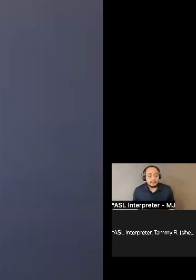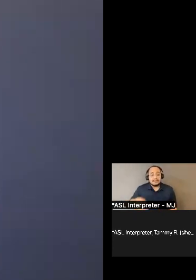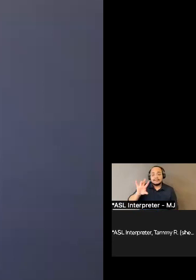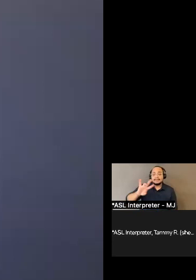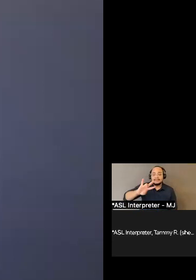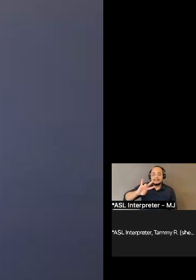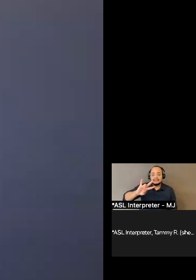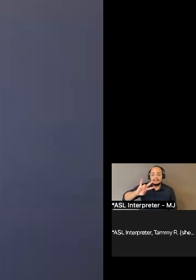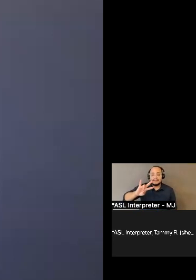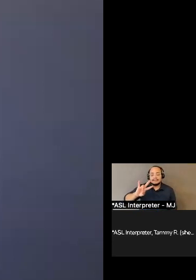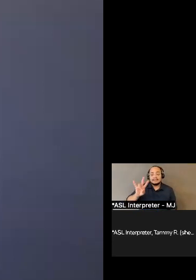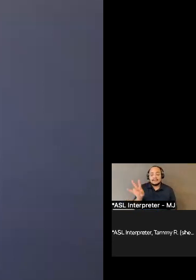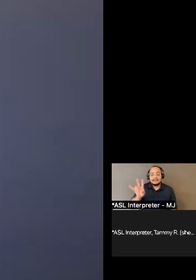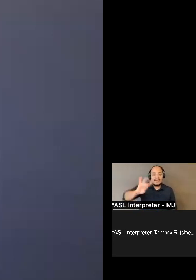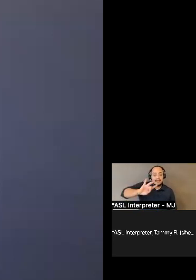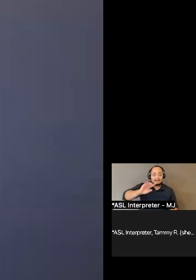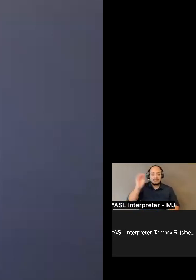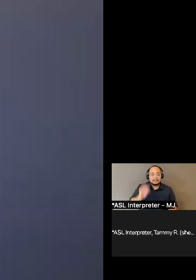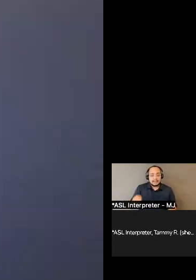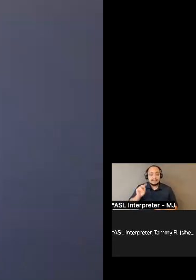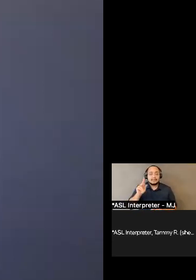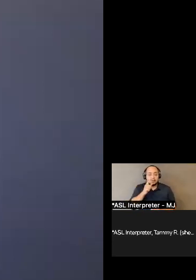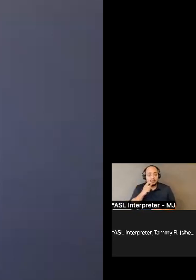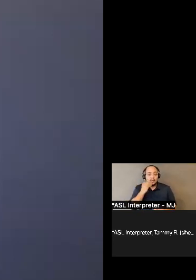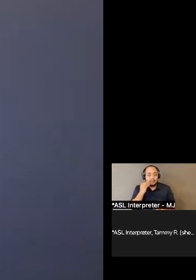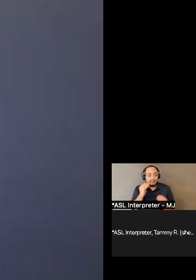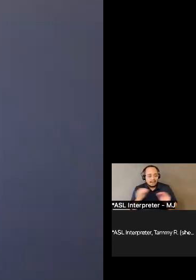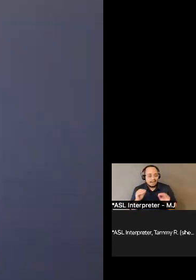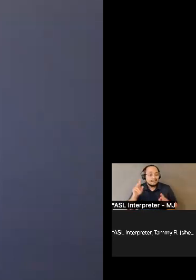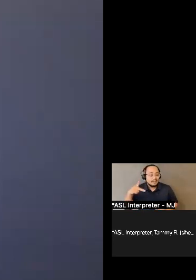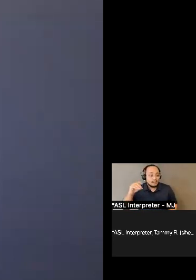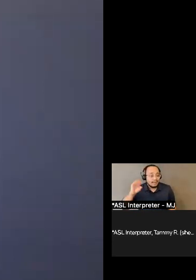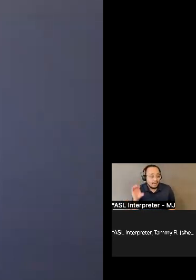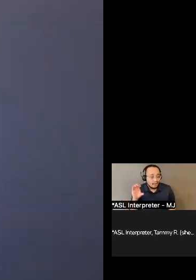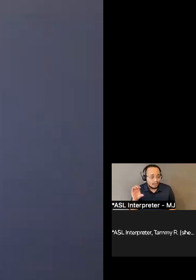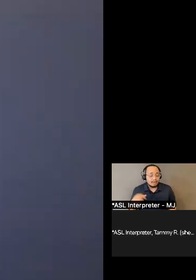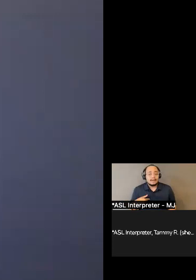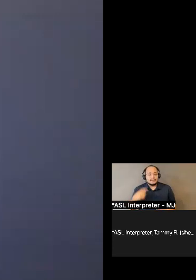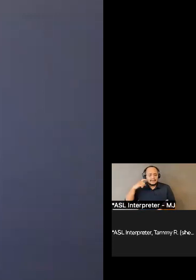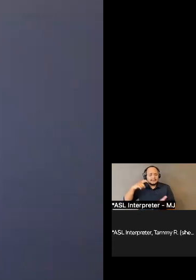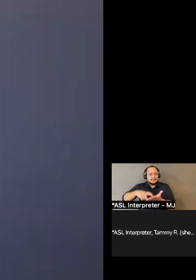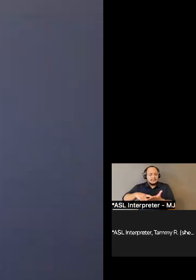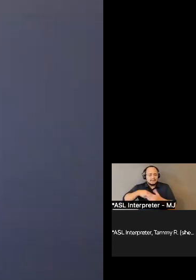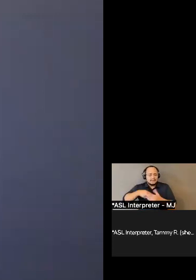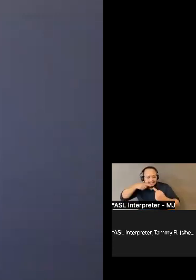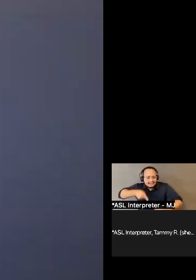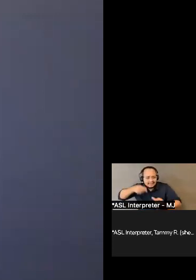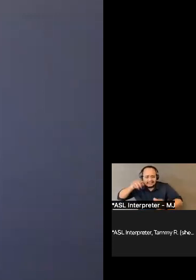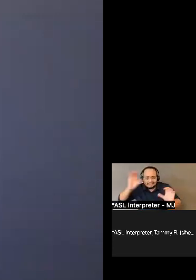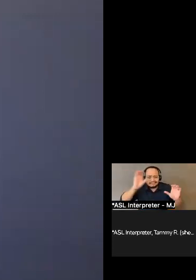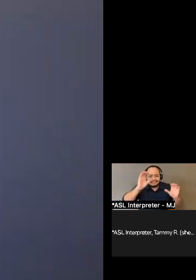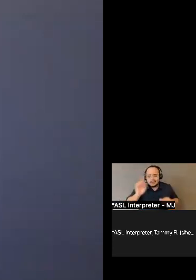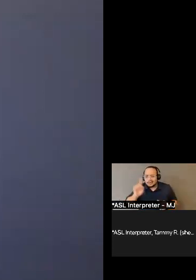78% of people experiencing homelessness are people of color, and it is increasingly harder to find affordable housing in our